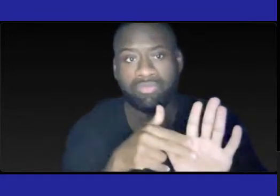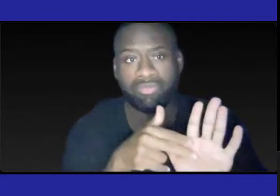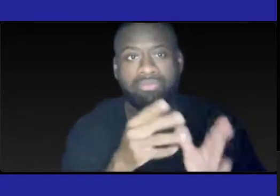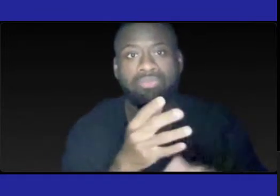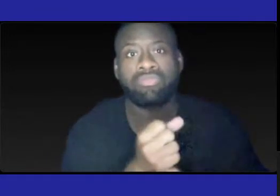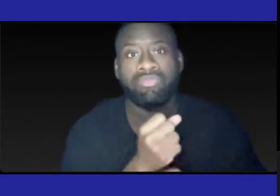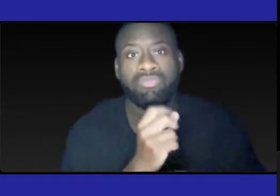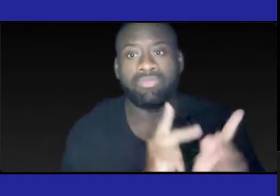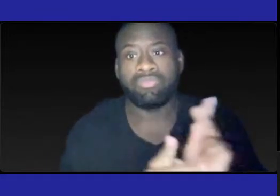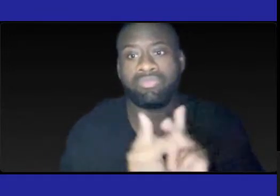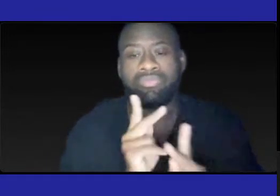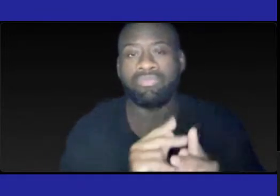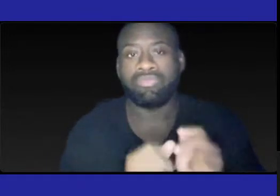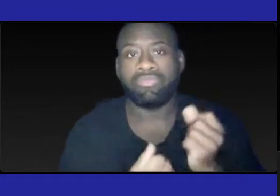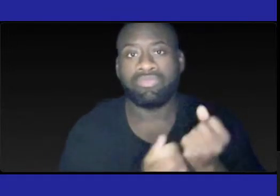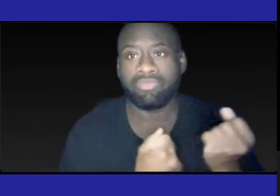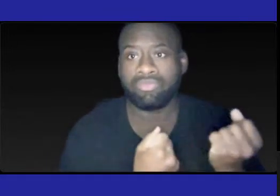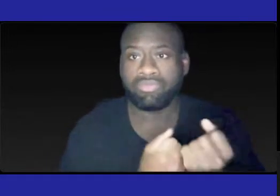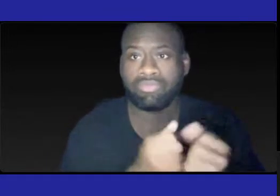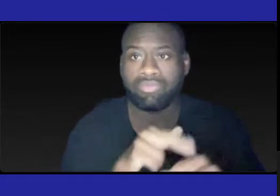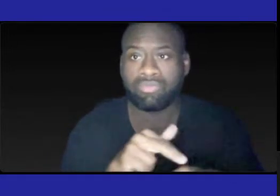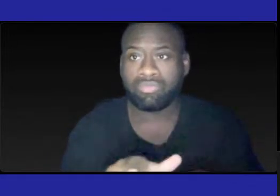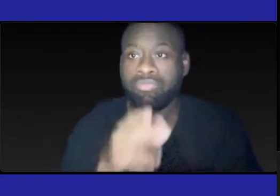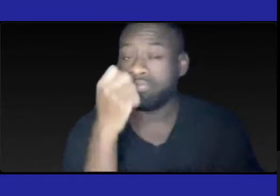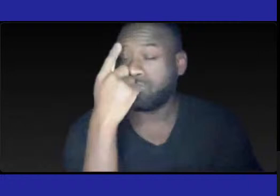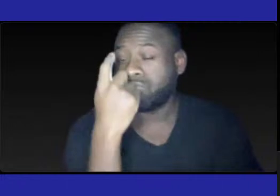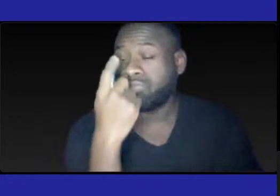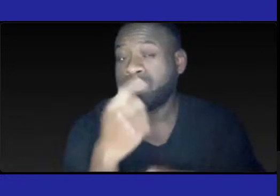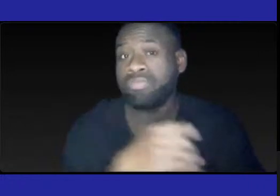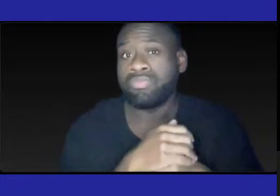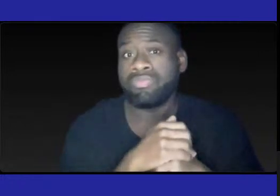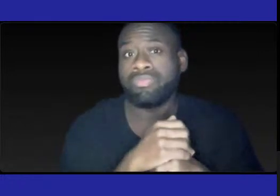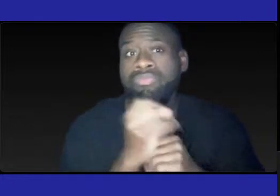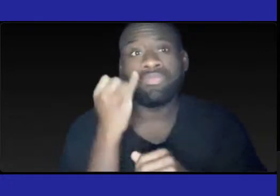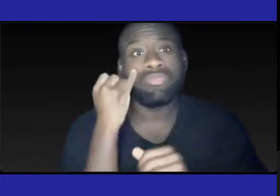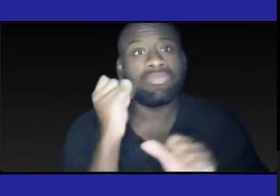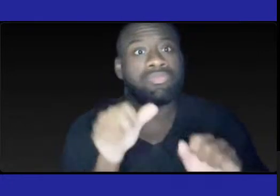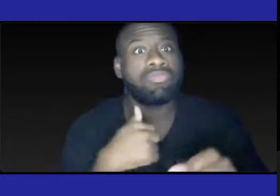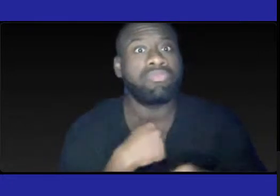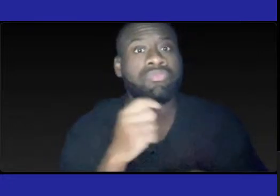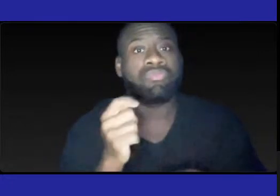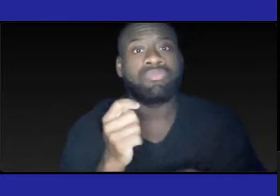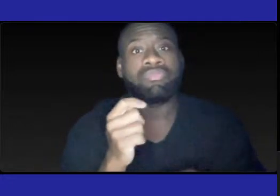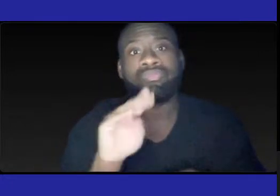wraparound support to then refer them. If